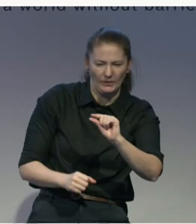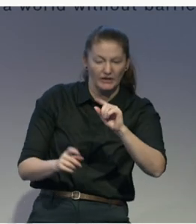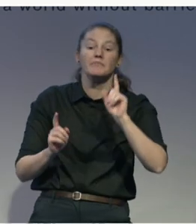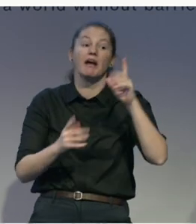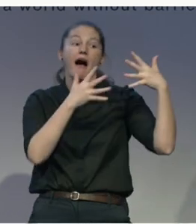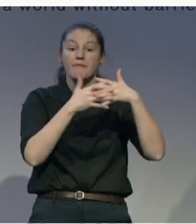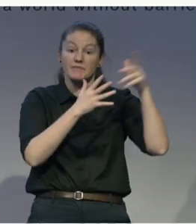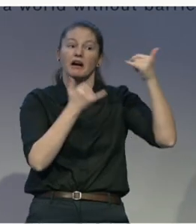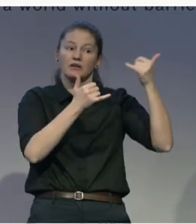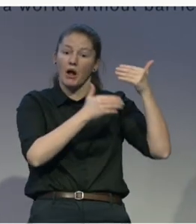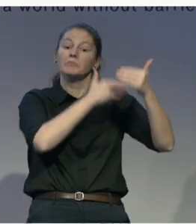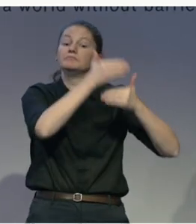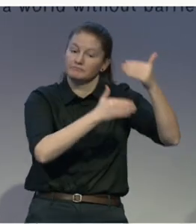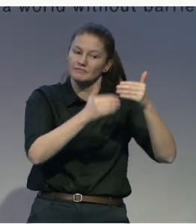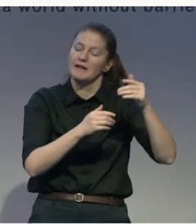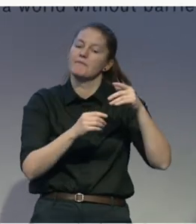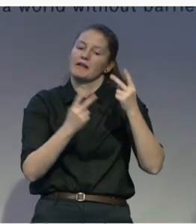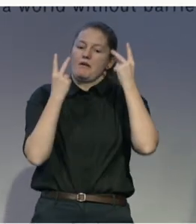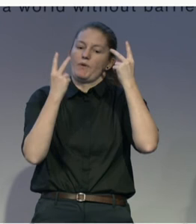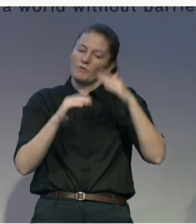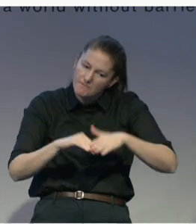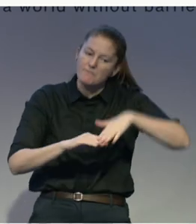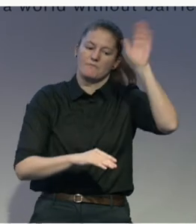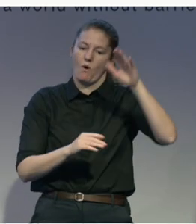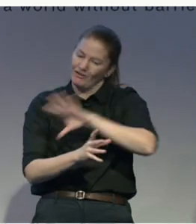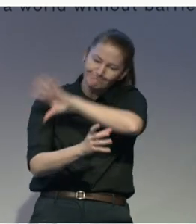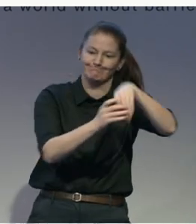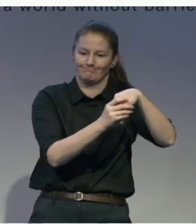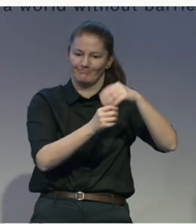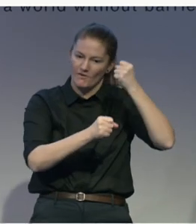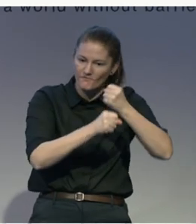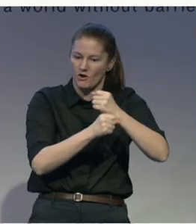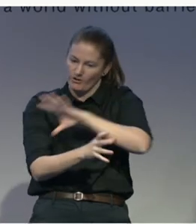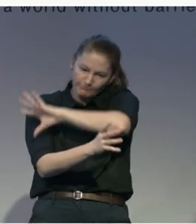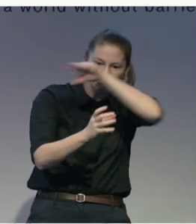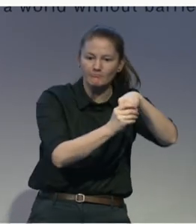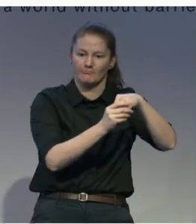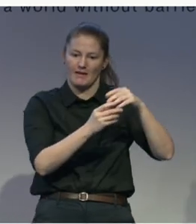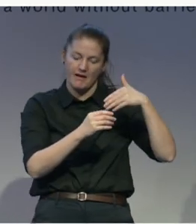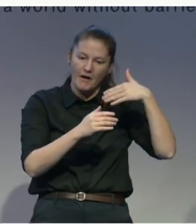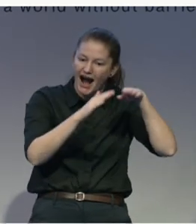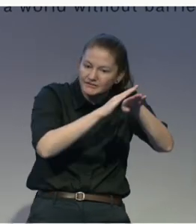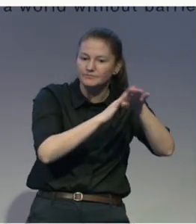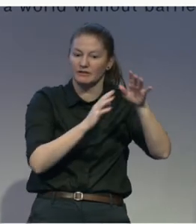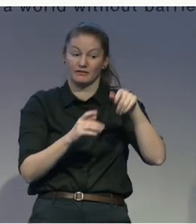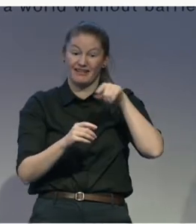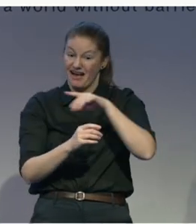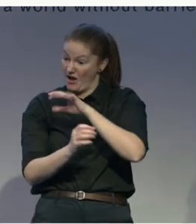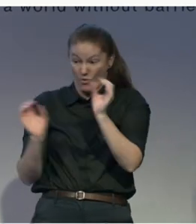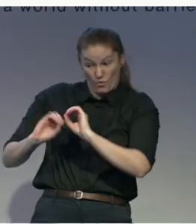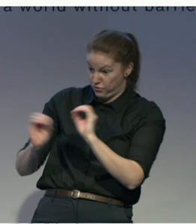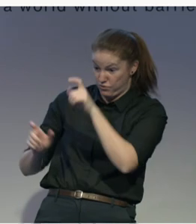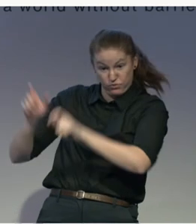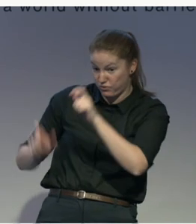that, well, we are a small employer, we don't change the world. But then I think it's a little bit about the moral authority that unless you